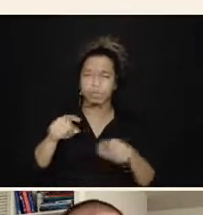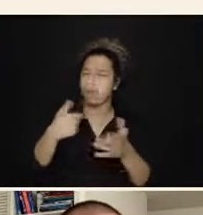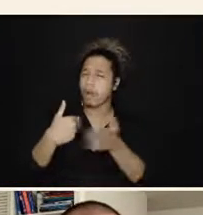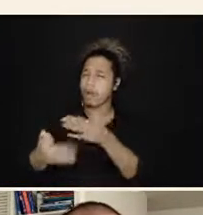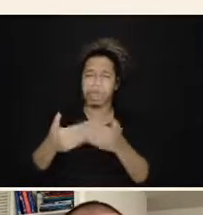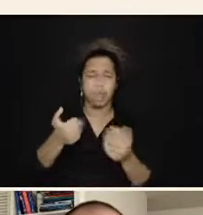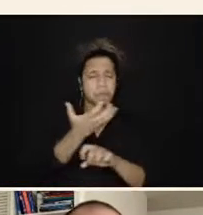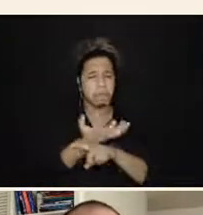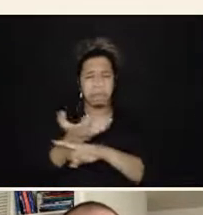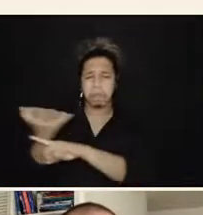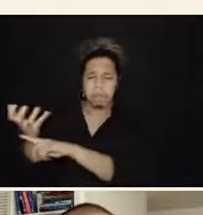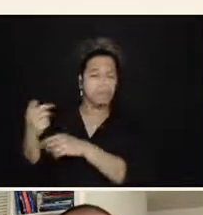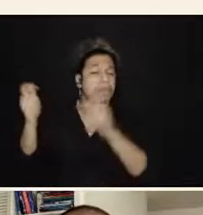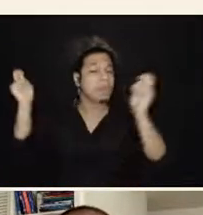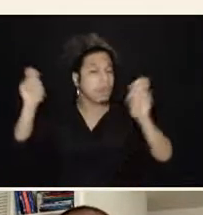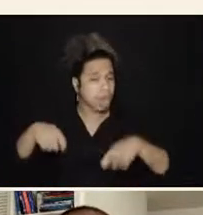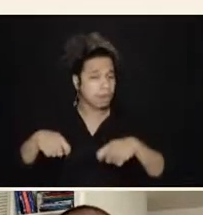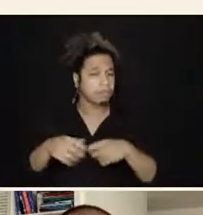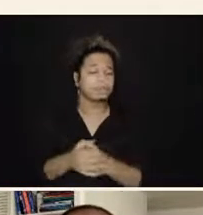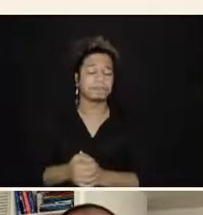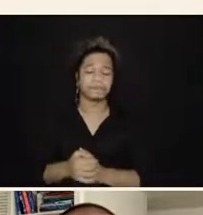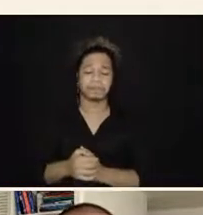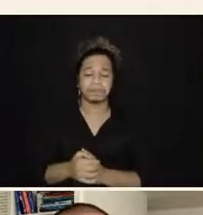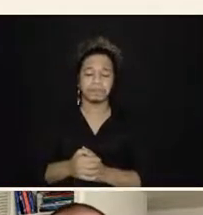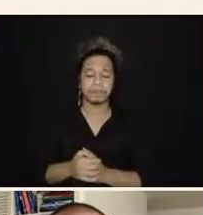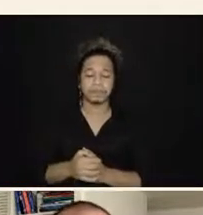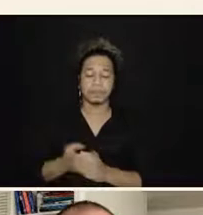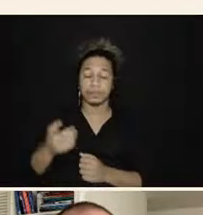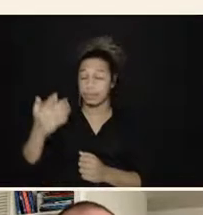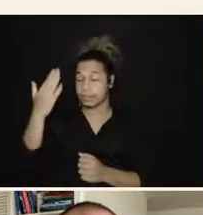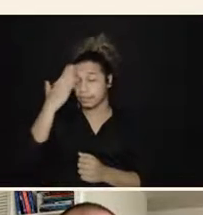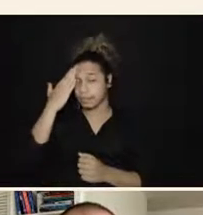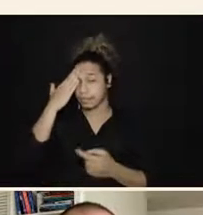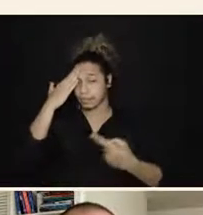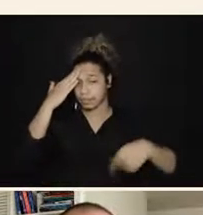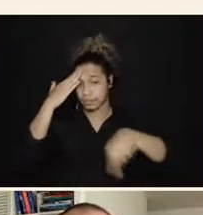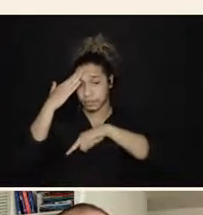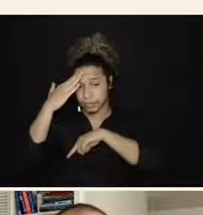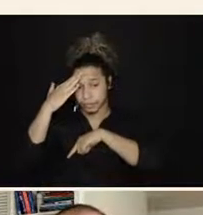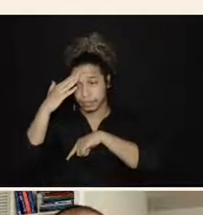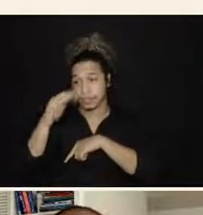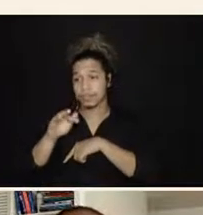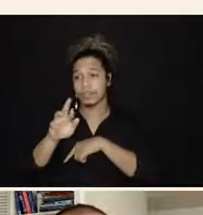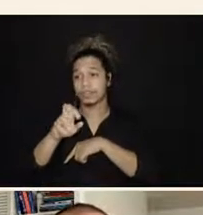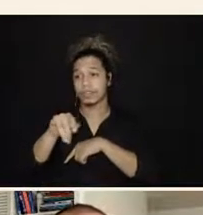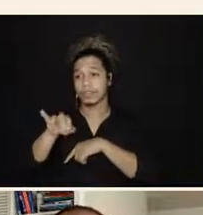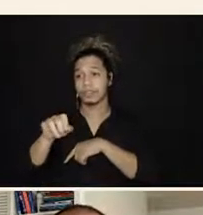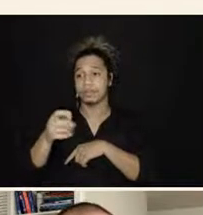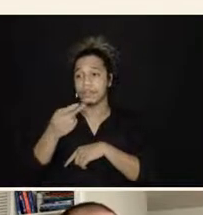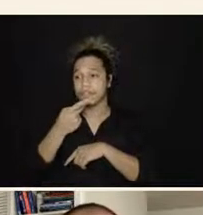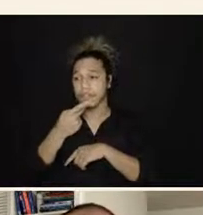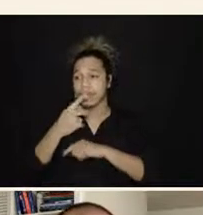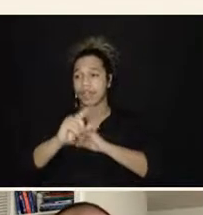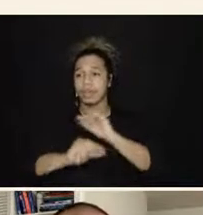together as one. Because as we know, as Freire says,